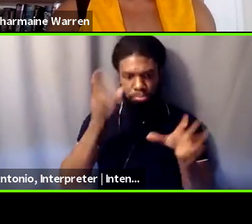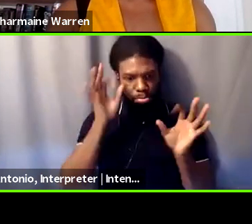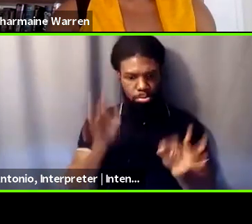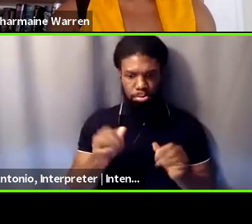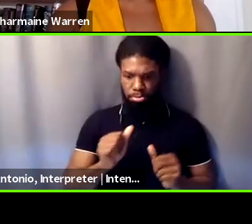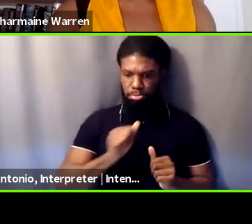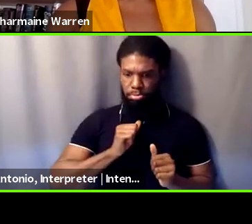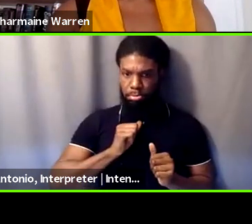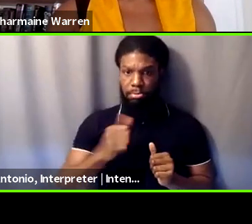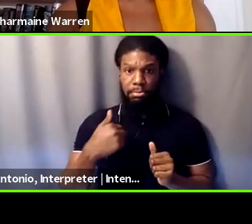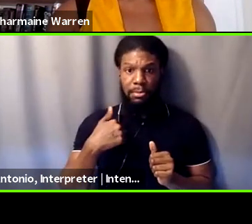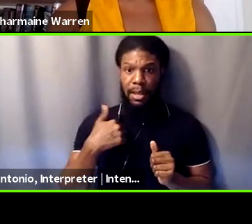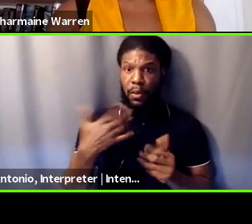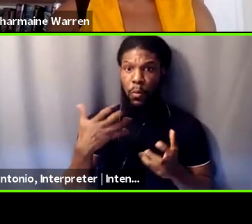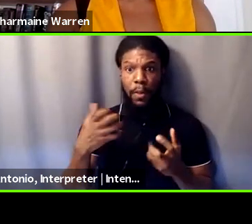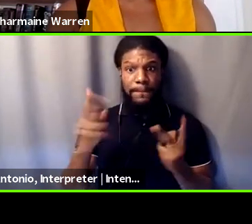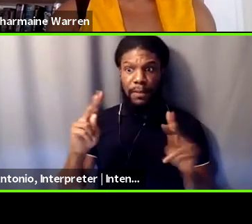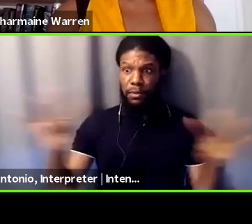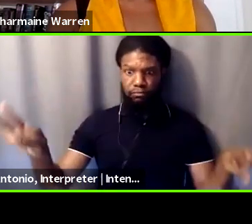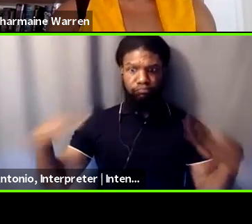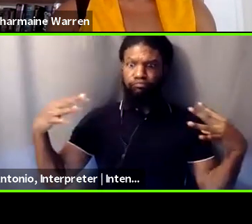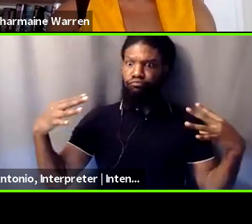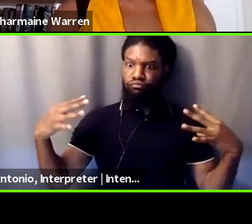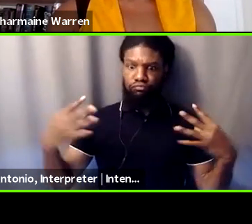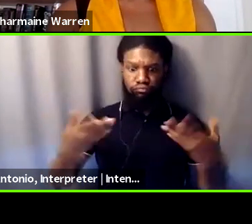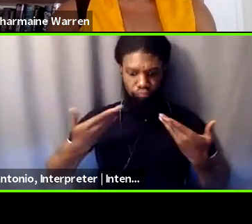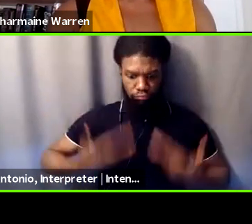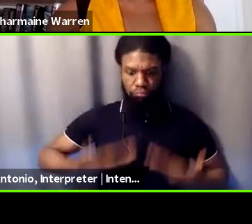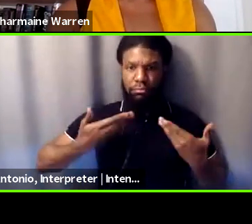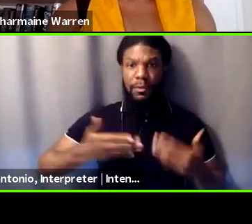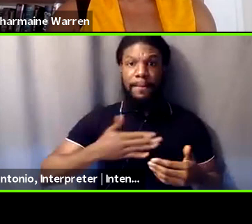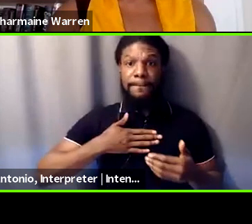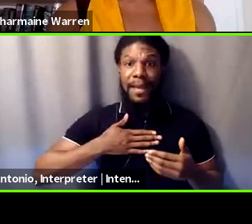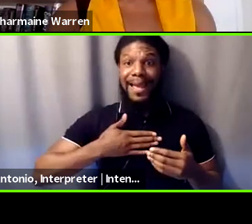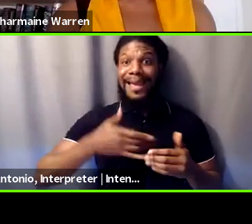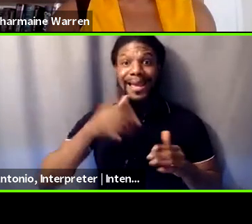be extremely visual with this identity